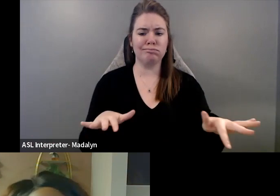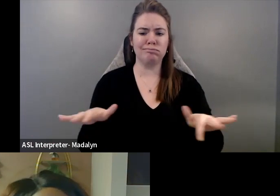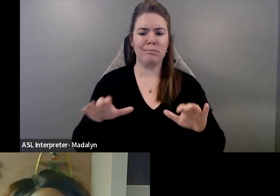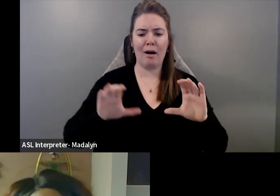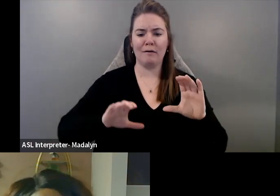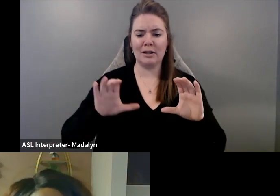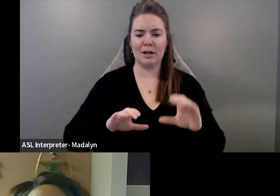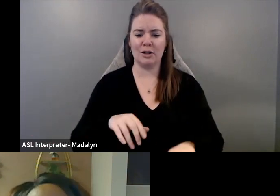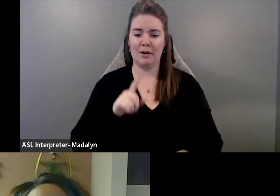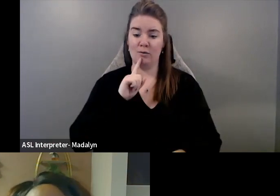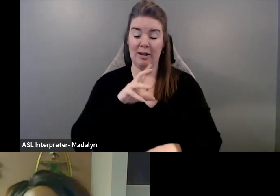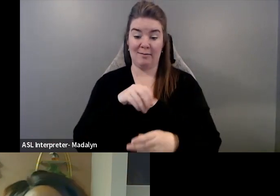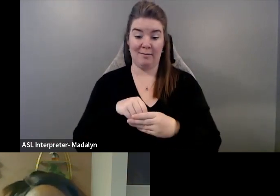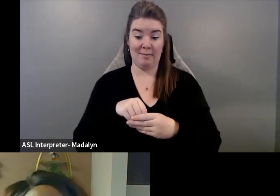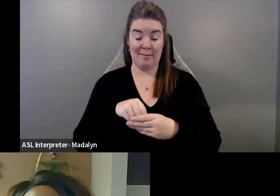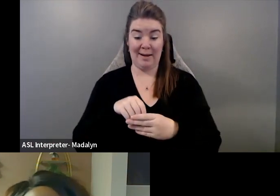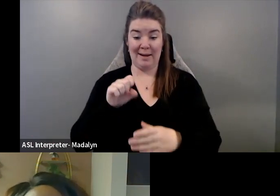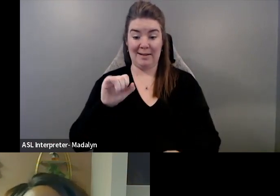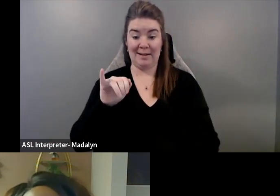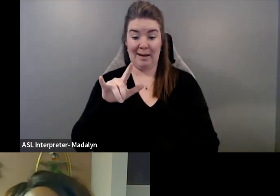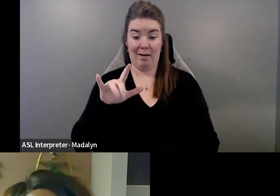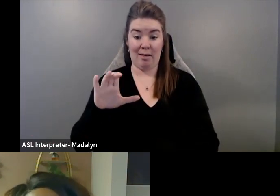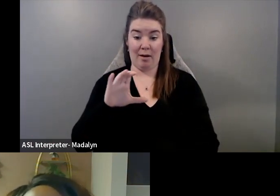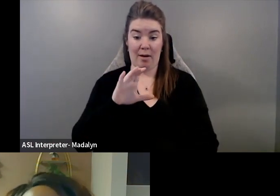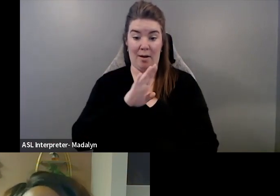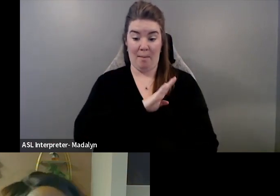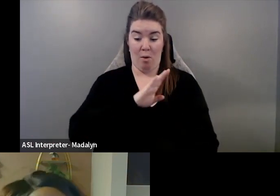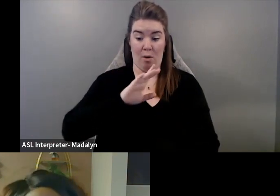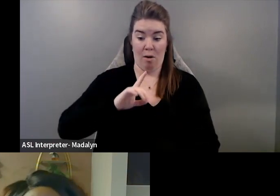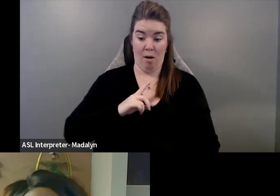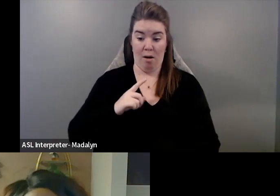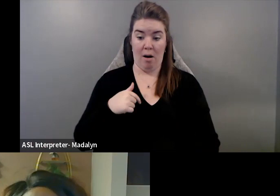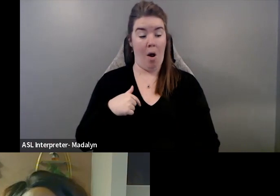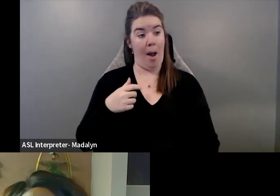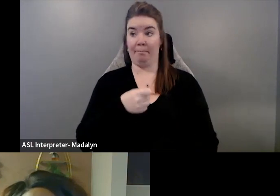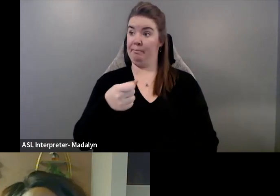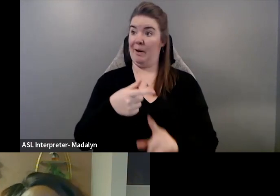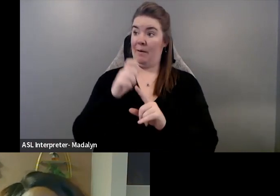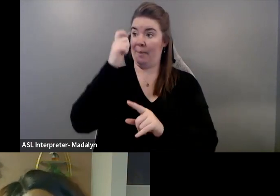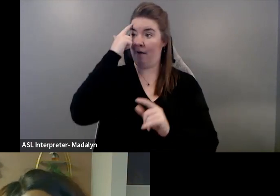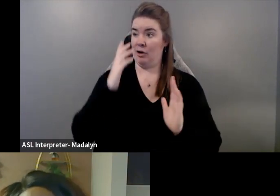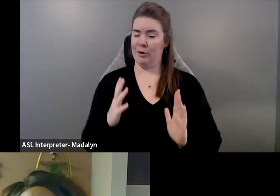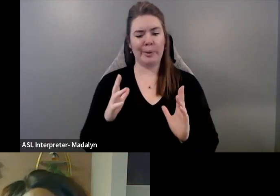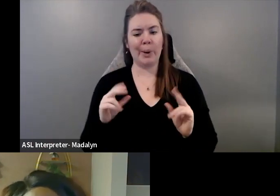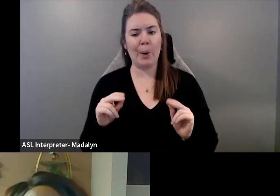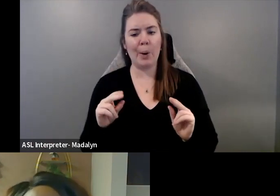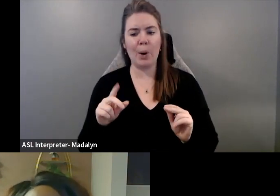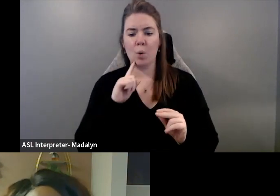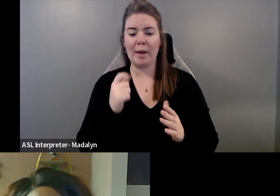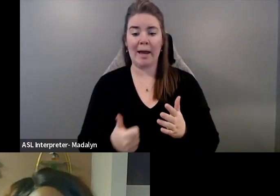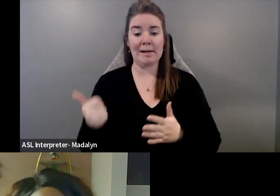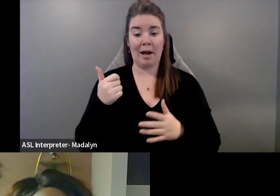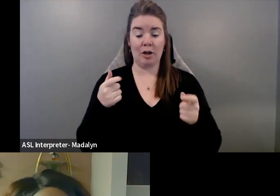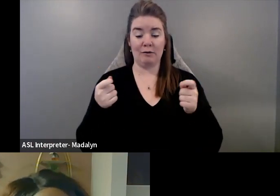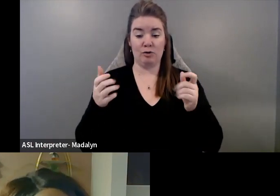on the SILC board is not just, oh, I'm appointed by the governor. The executive directors of SILCs need their board members to